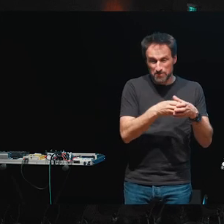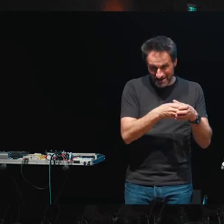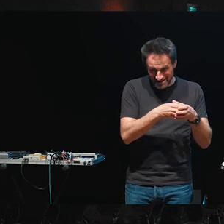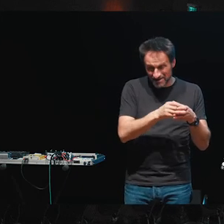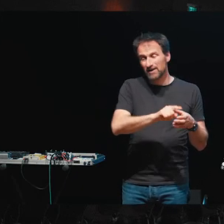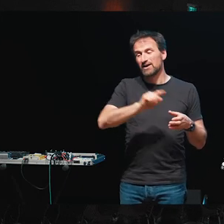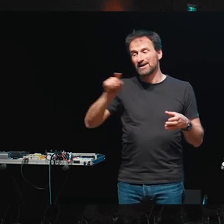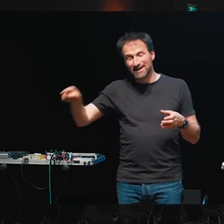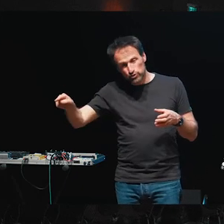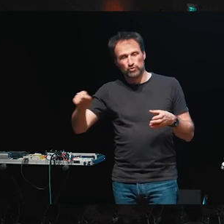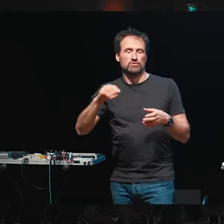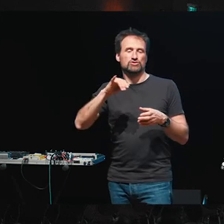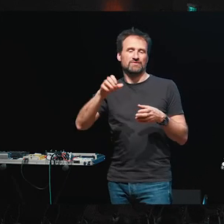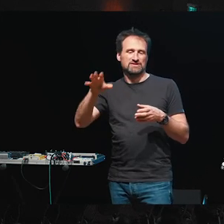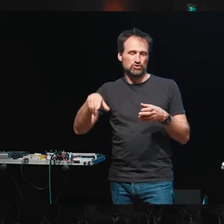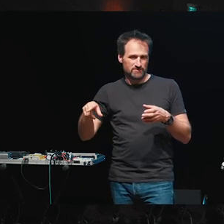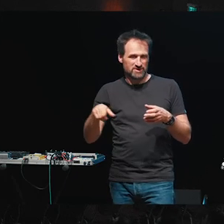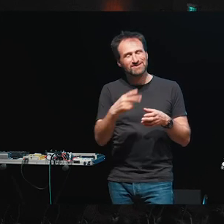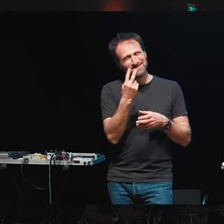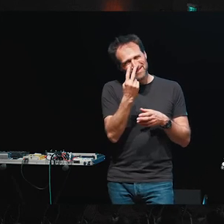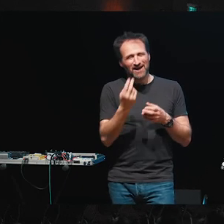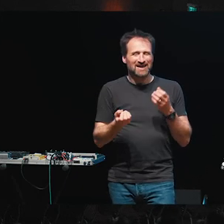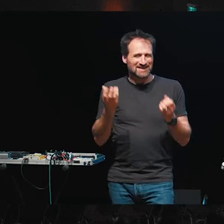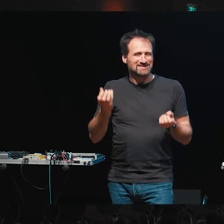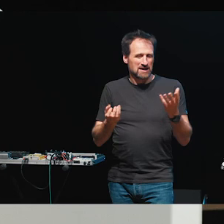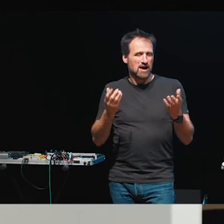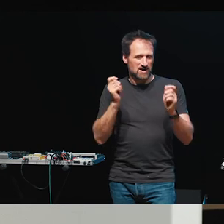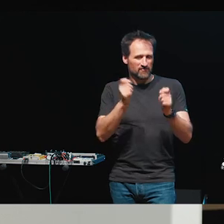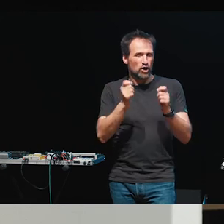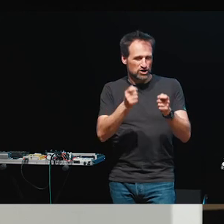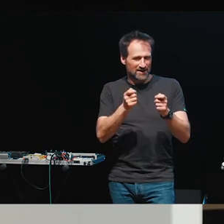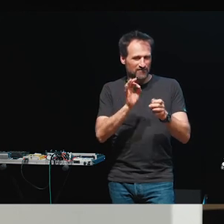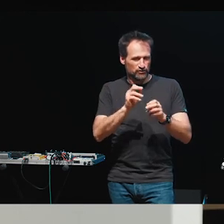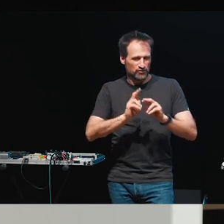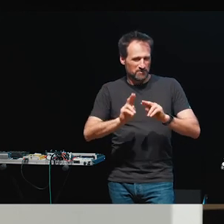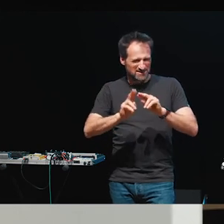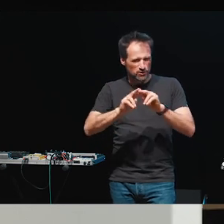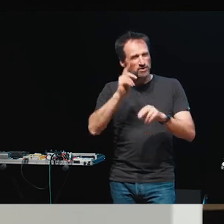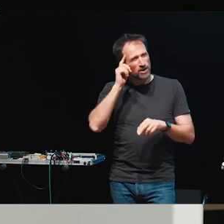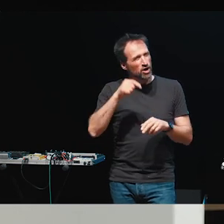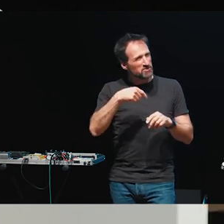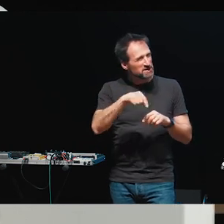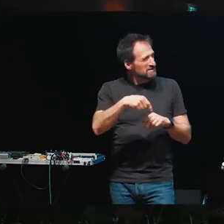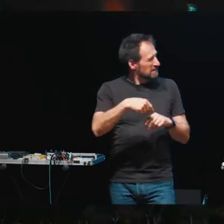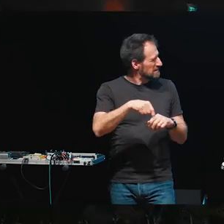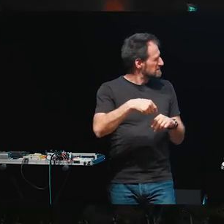out, these two initial proposals, I think, will come within next.